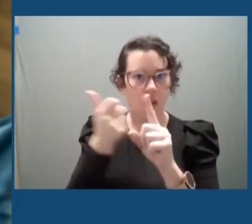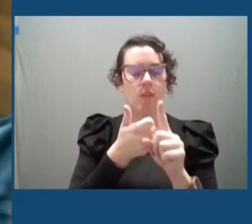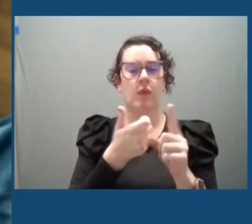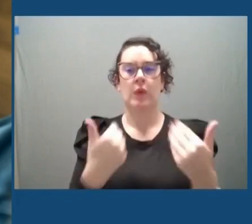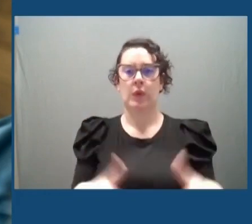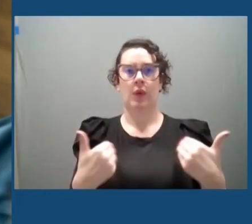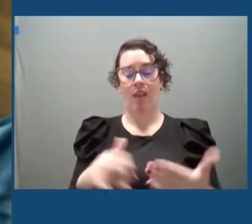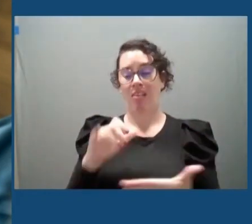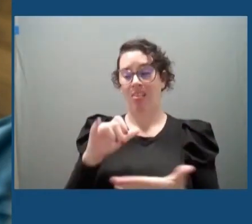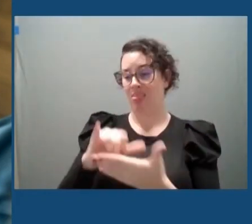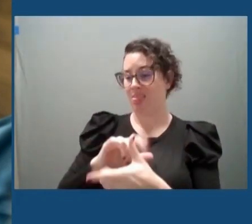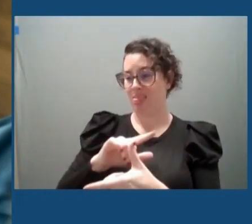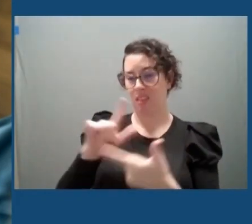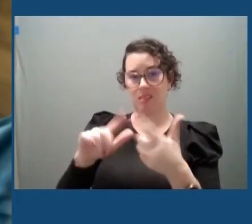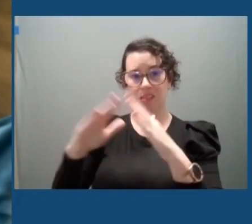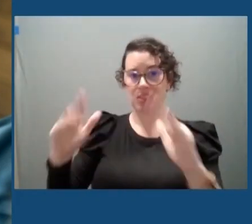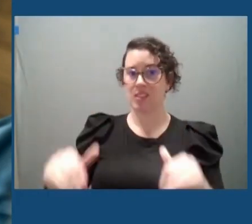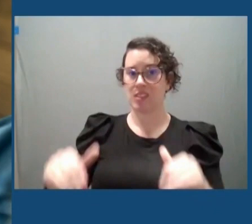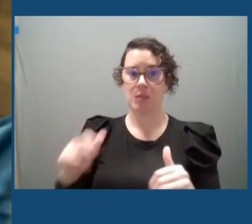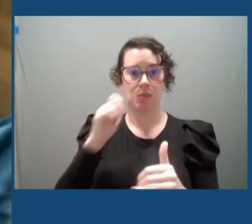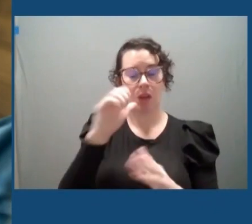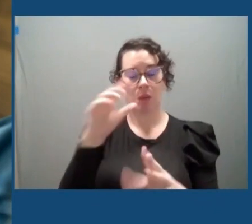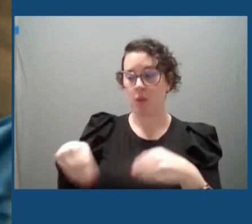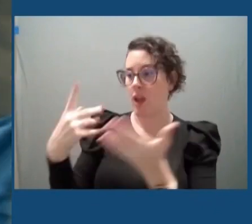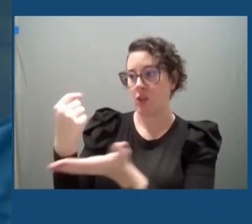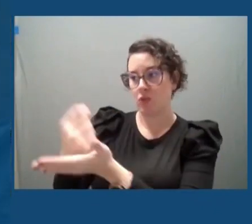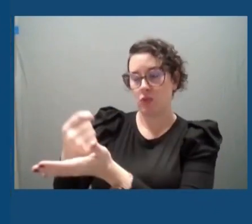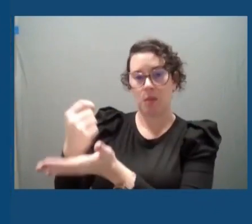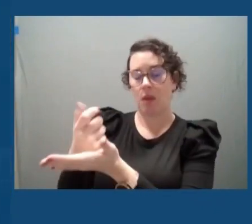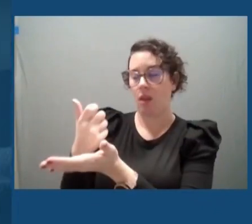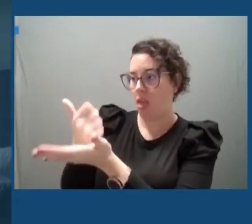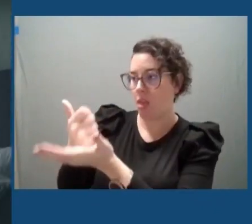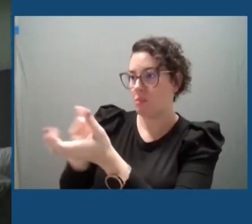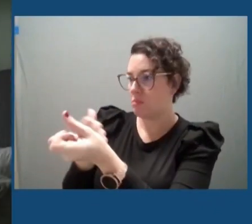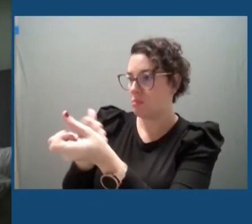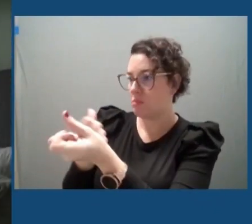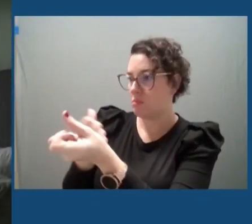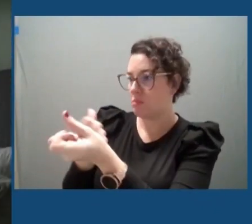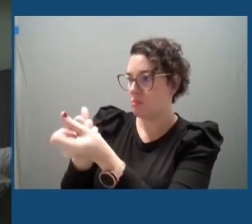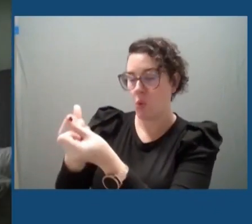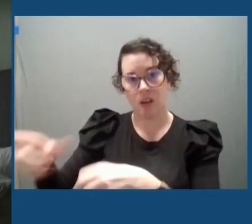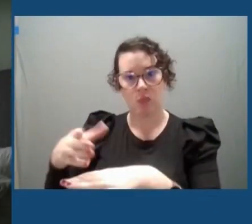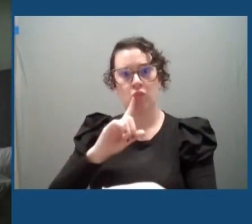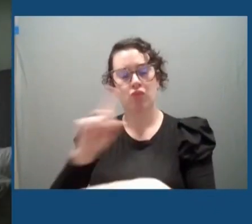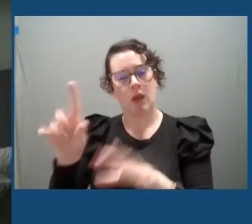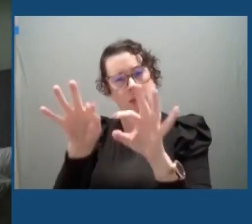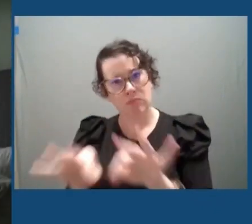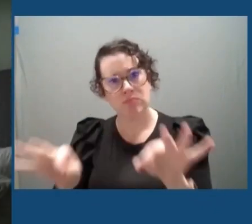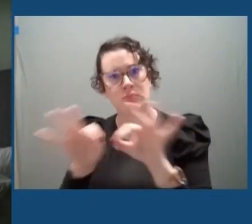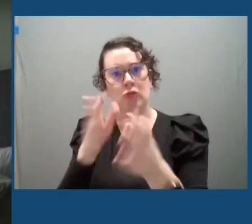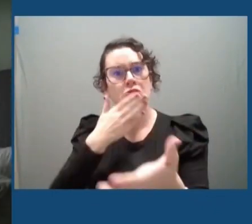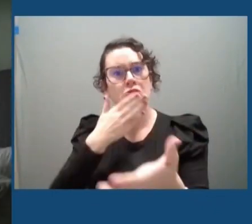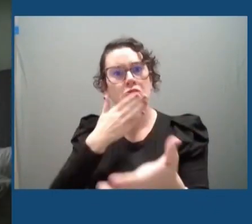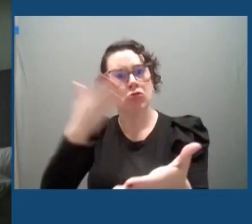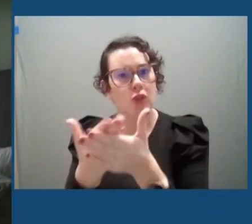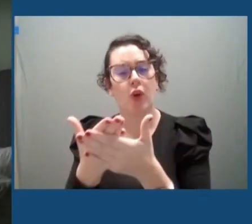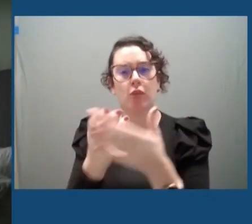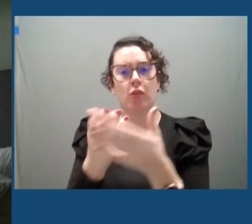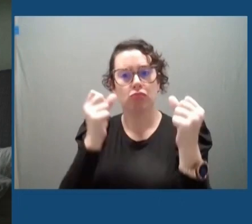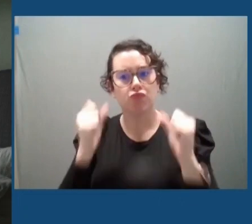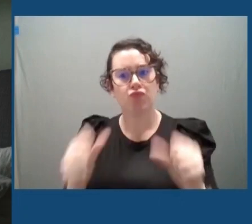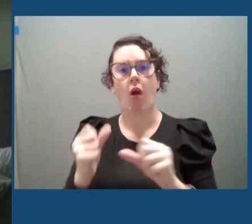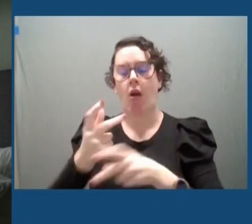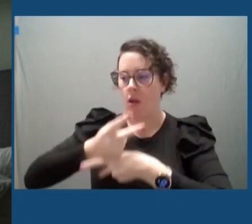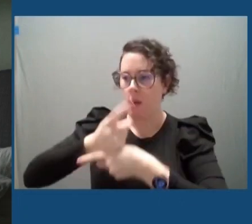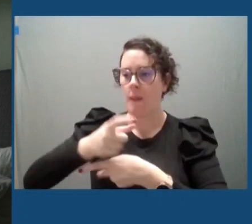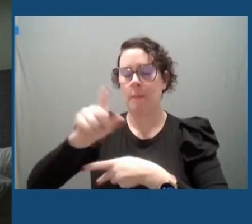failed to provide them the treatment they need. High-quality care must be widely available, accessible,